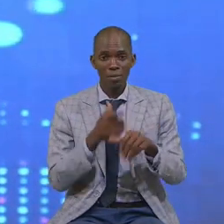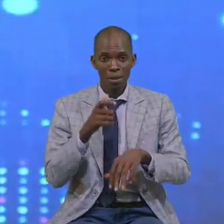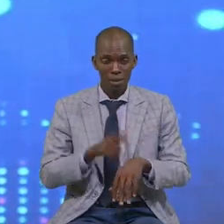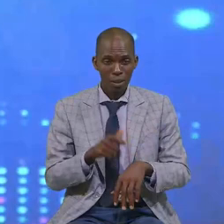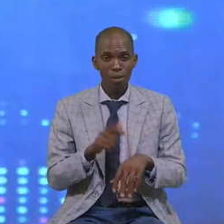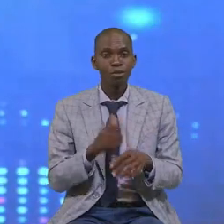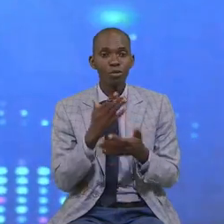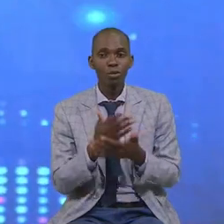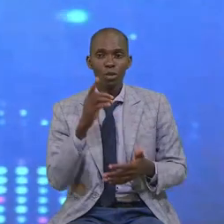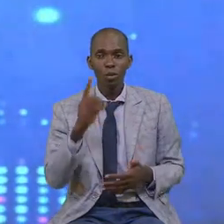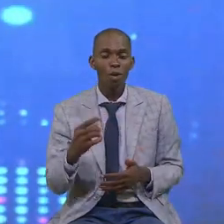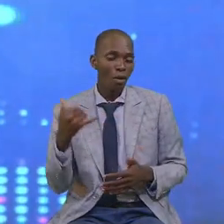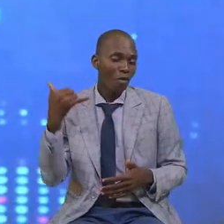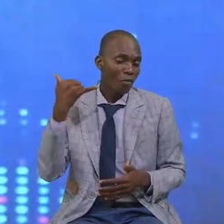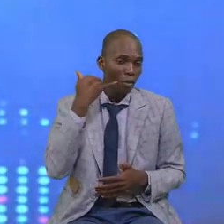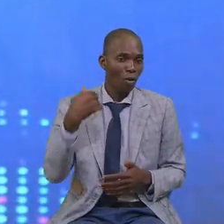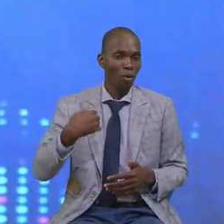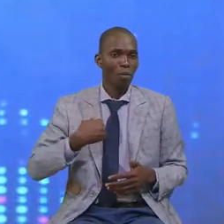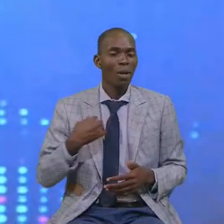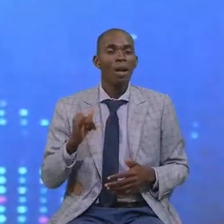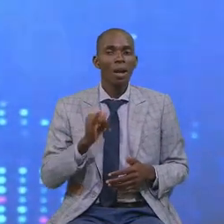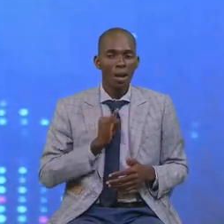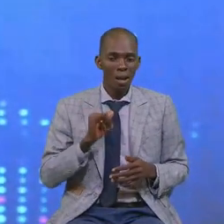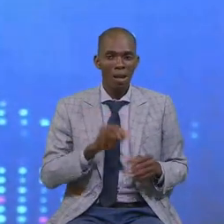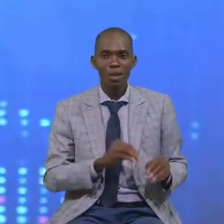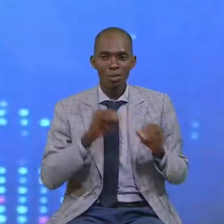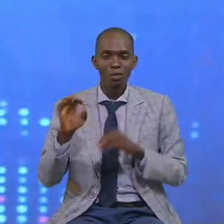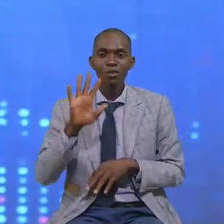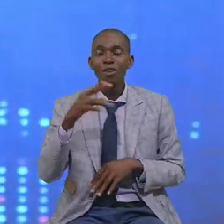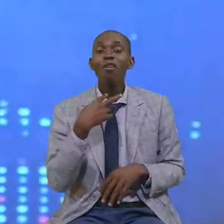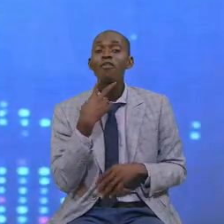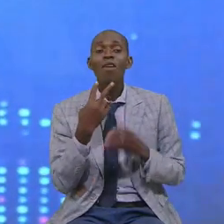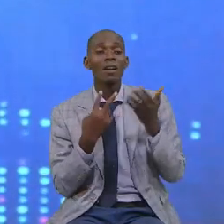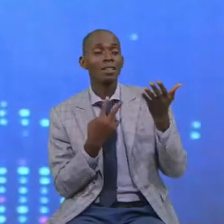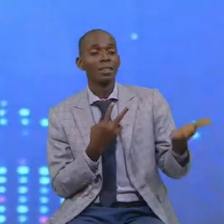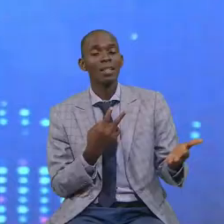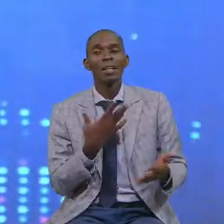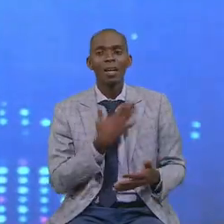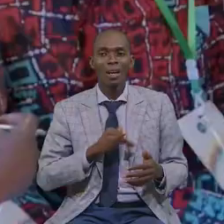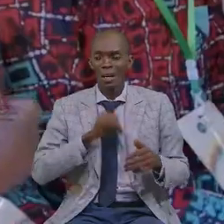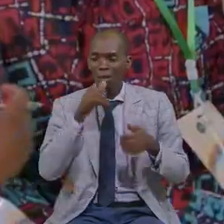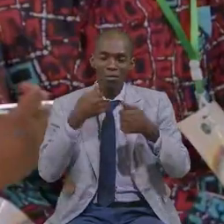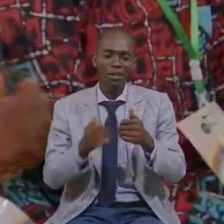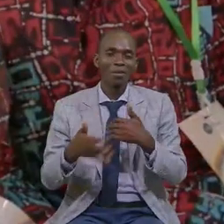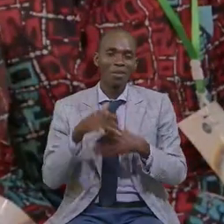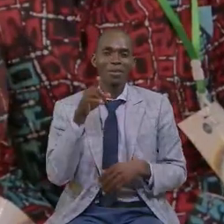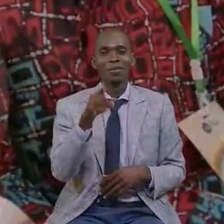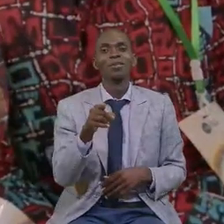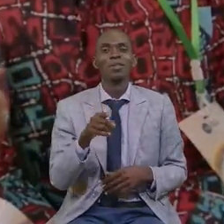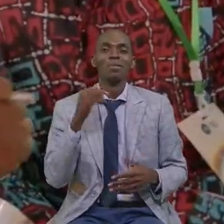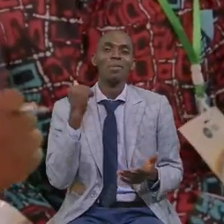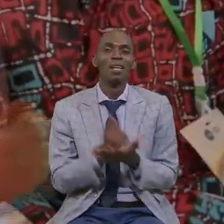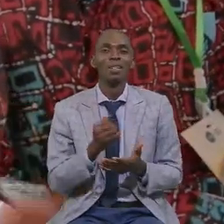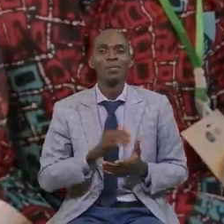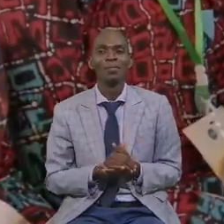somebody rings me, I put your voice there, and I'm following after you. And